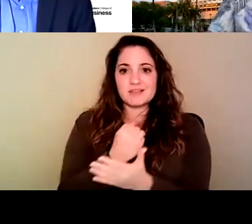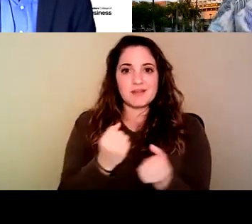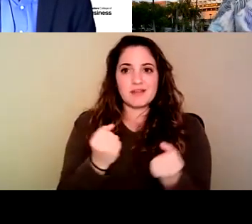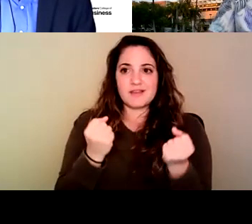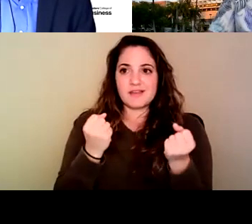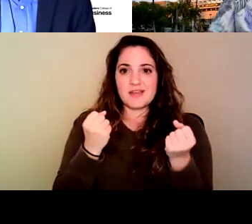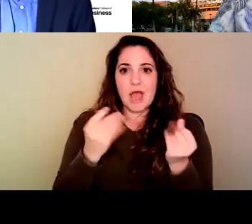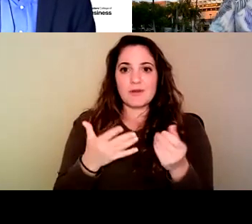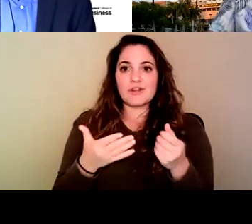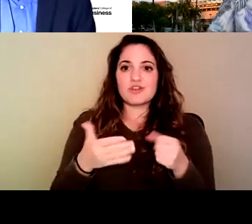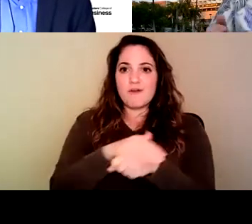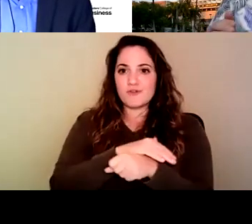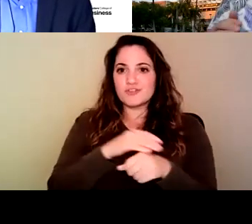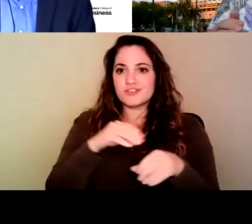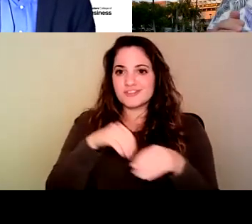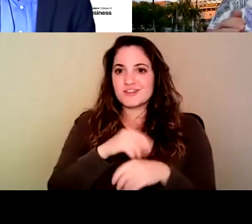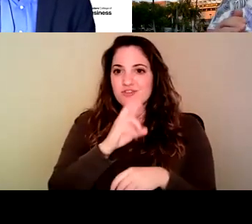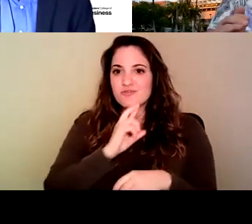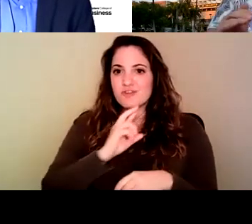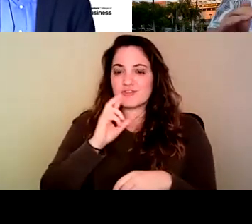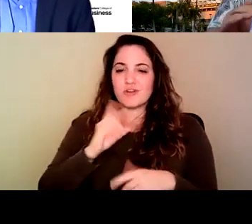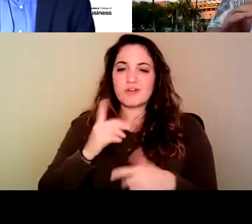for instance, in a hotel environment.